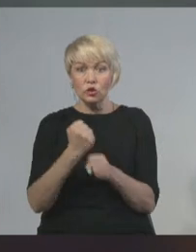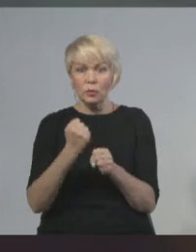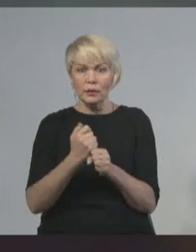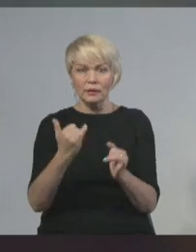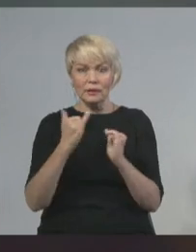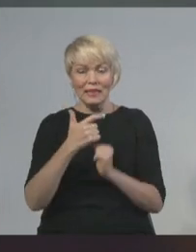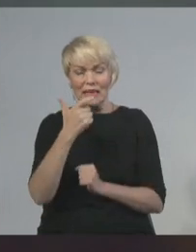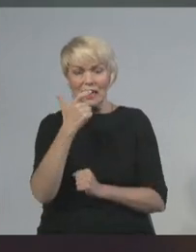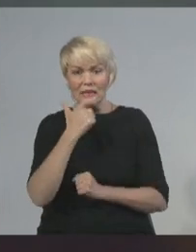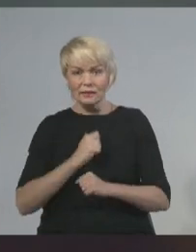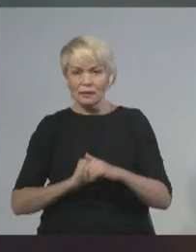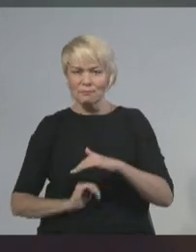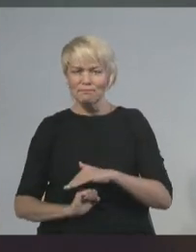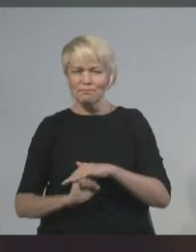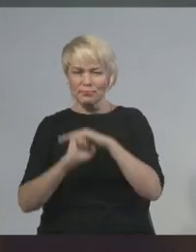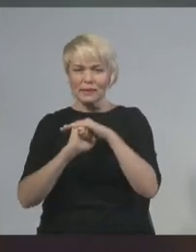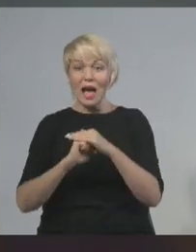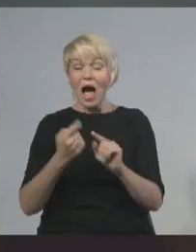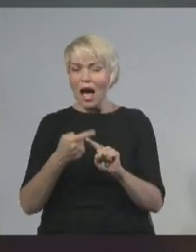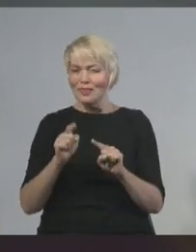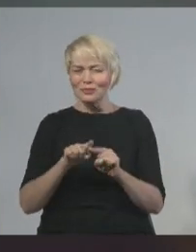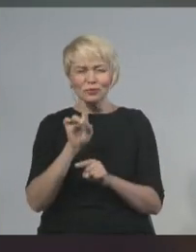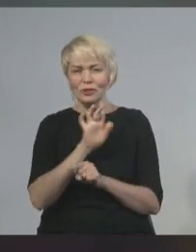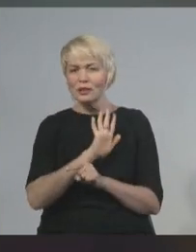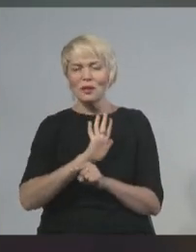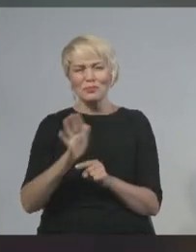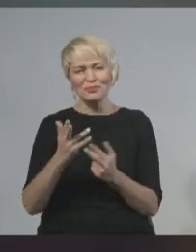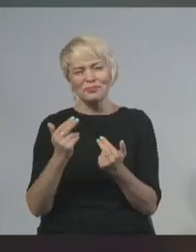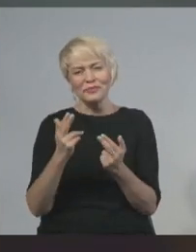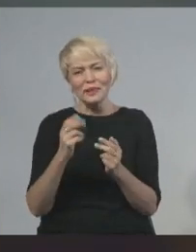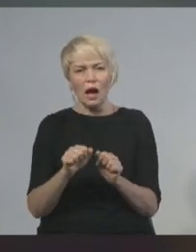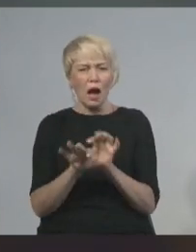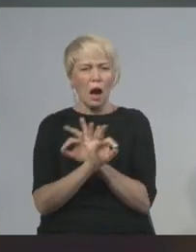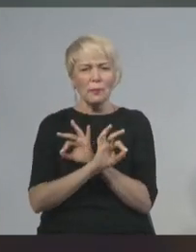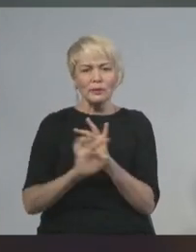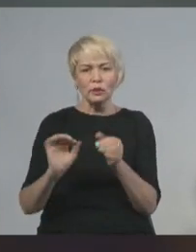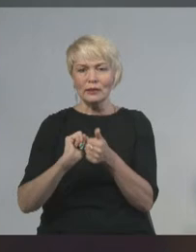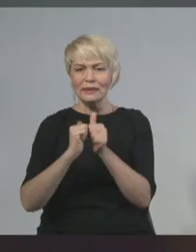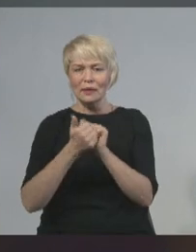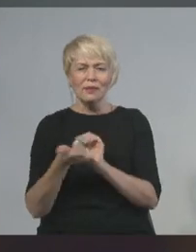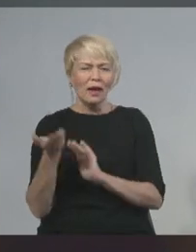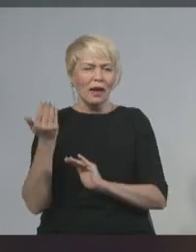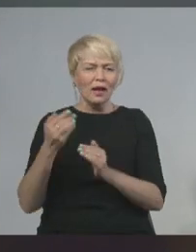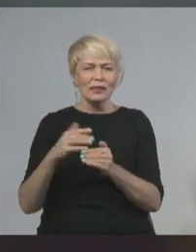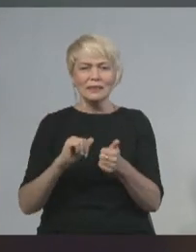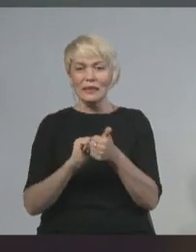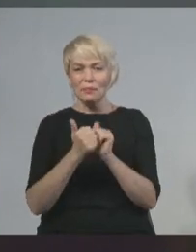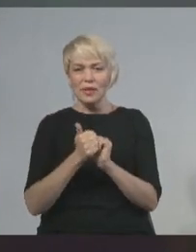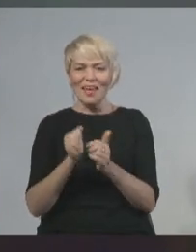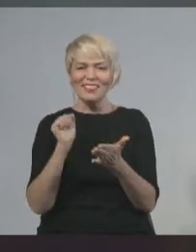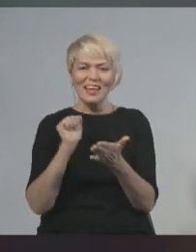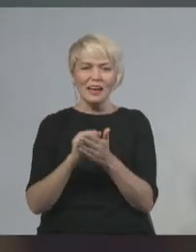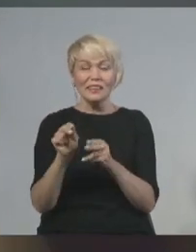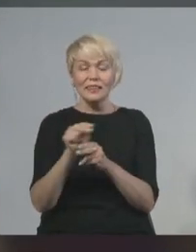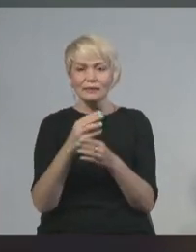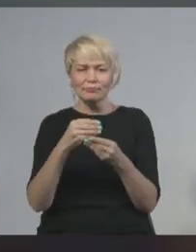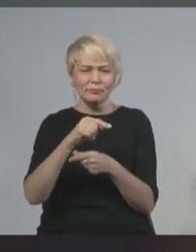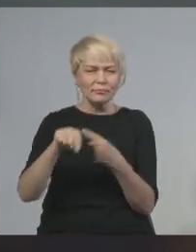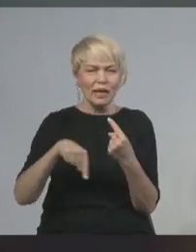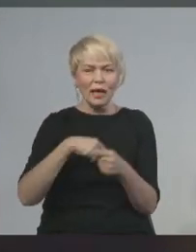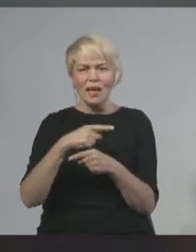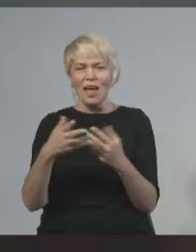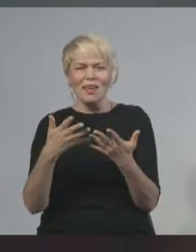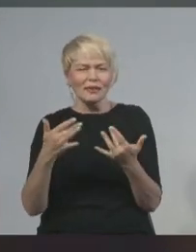chance to have like a financial pillow of course it's not going to replace editorial